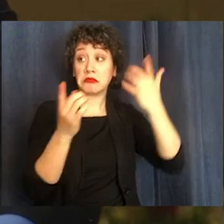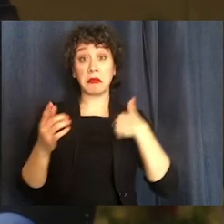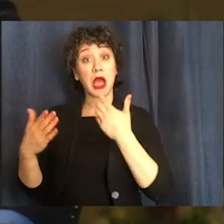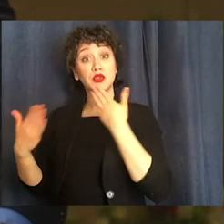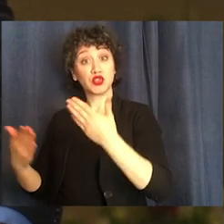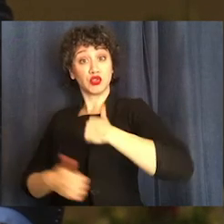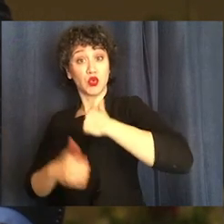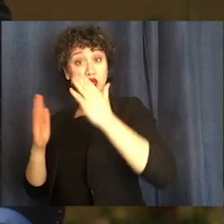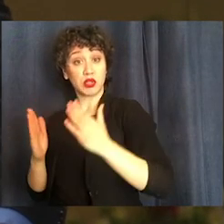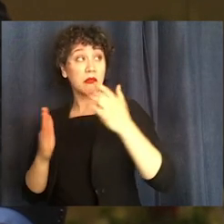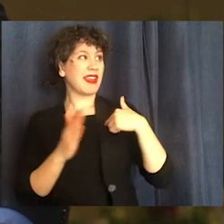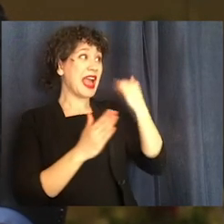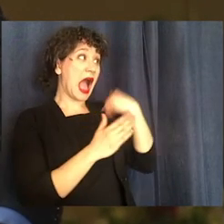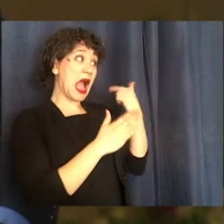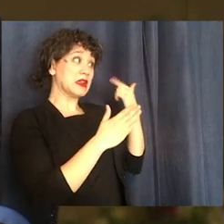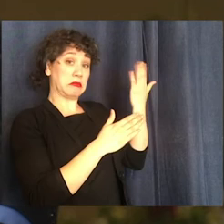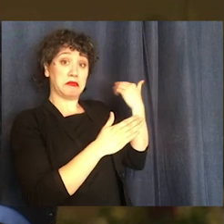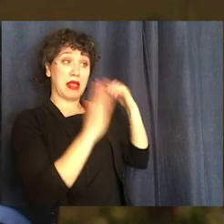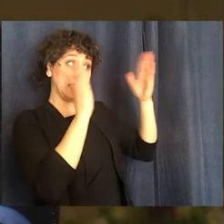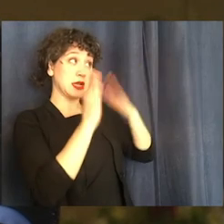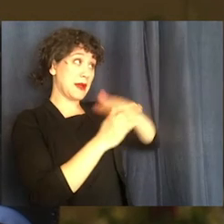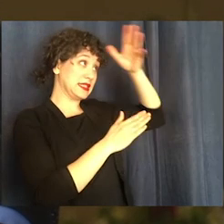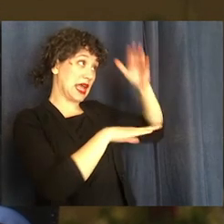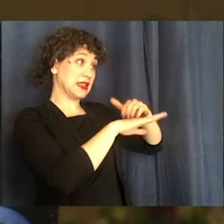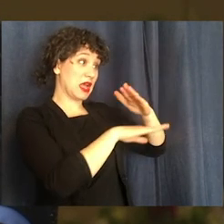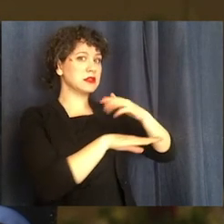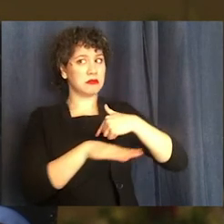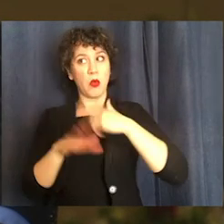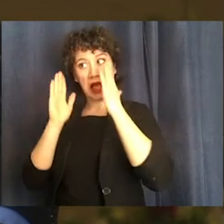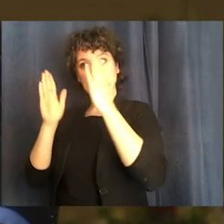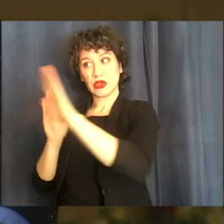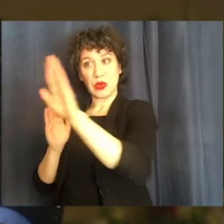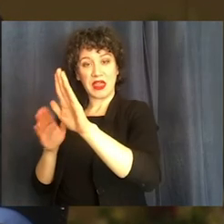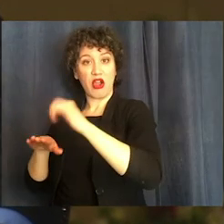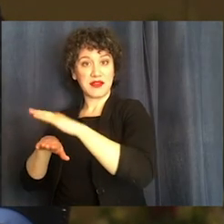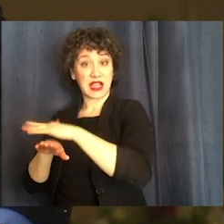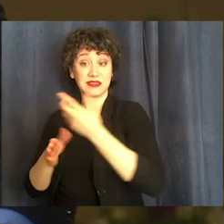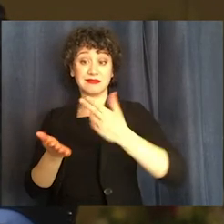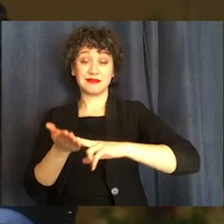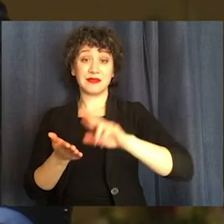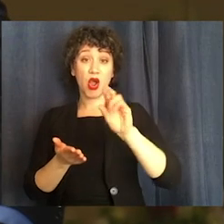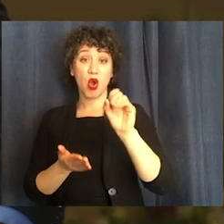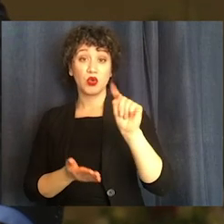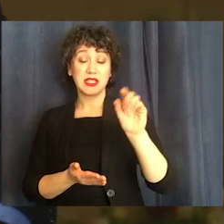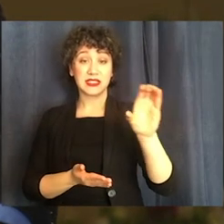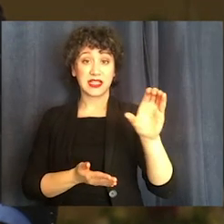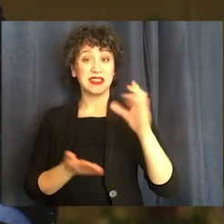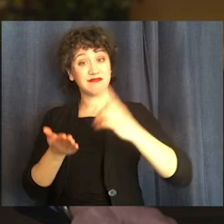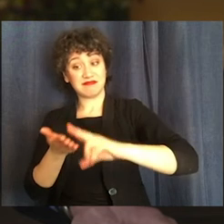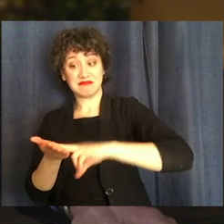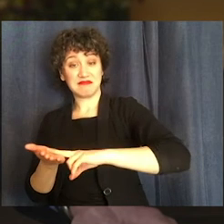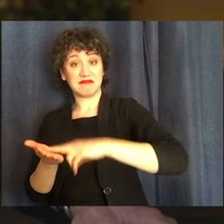plan. Upon graduation from college and the Transportation Officer Basic course, my wife and I were lucky enough to move to